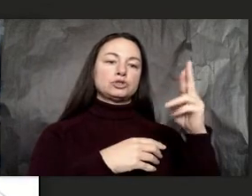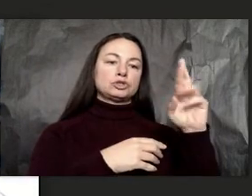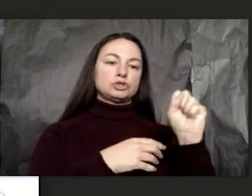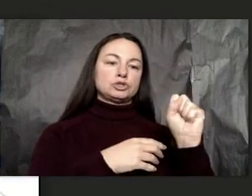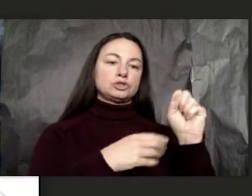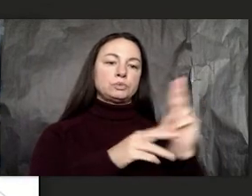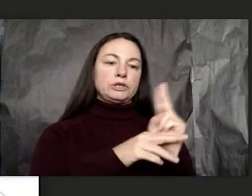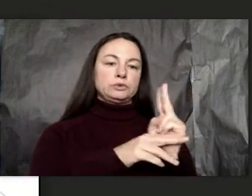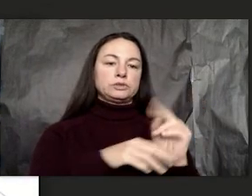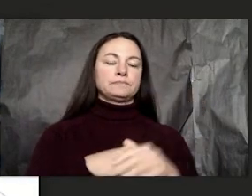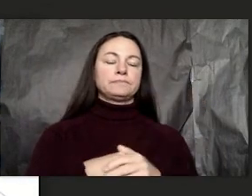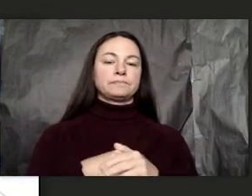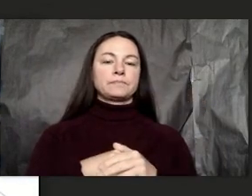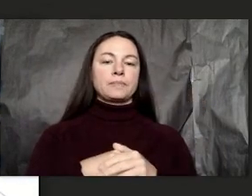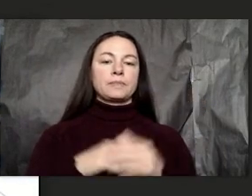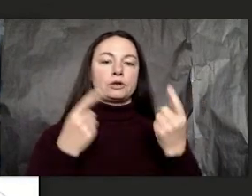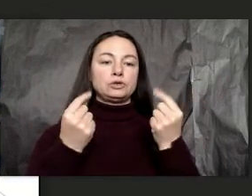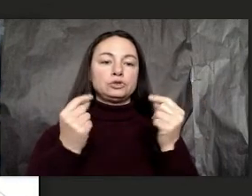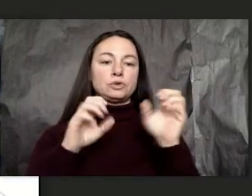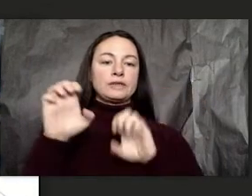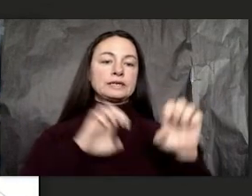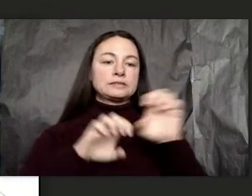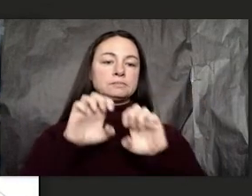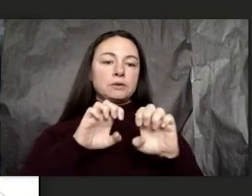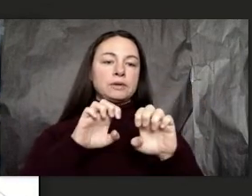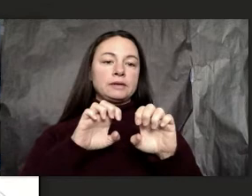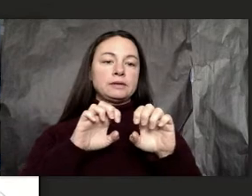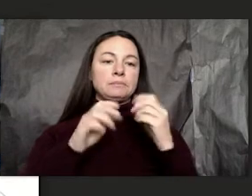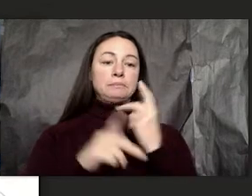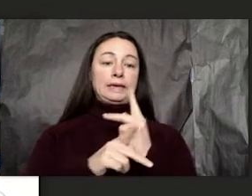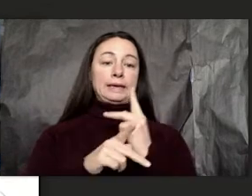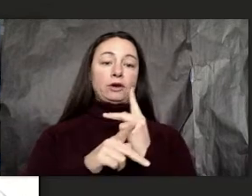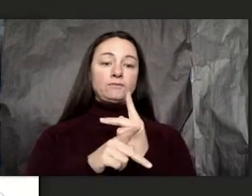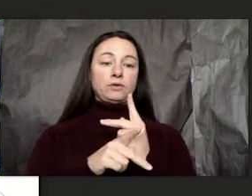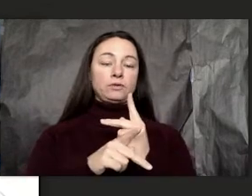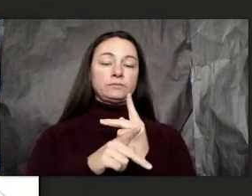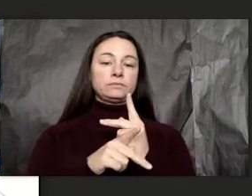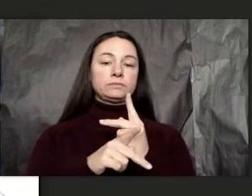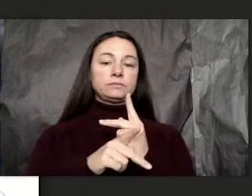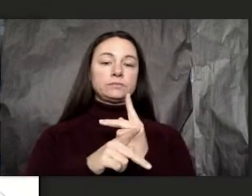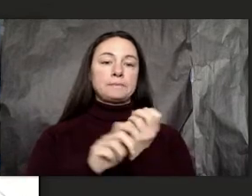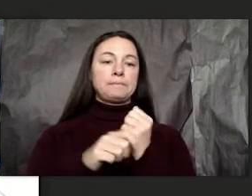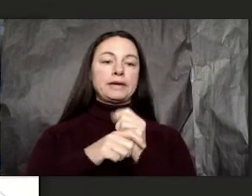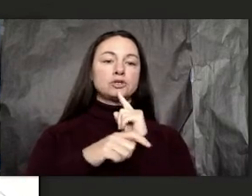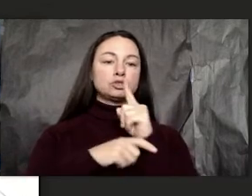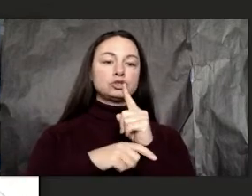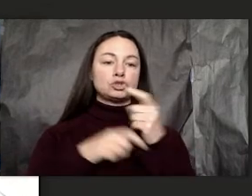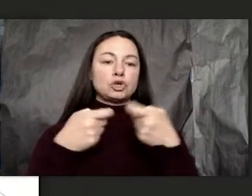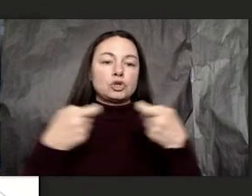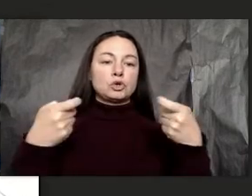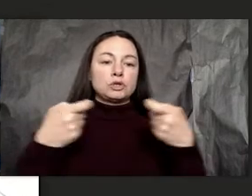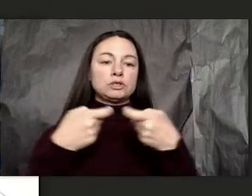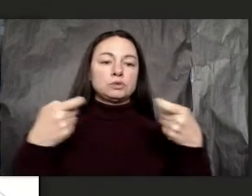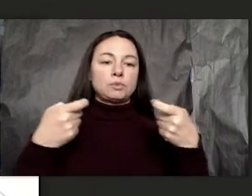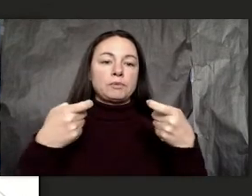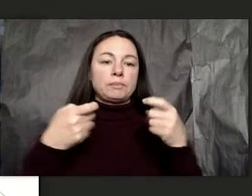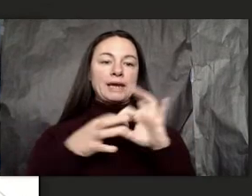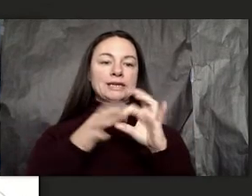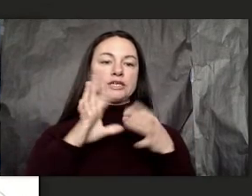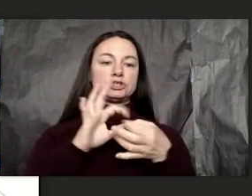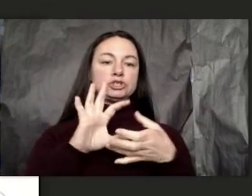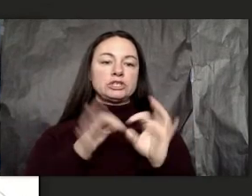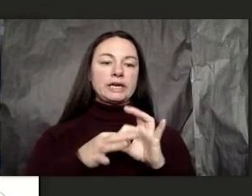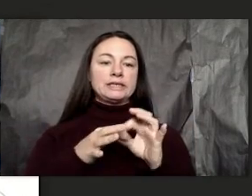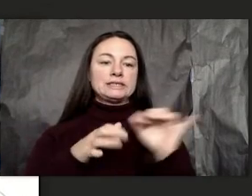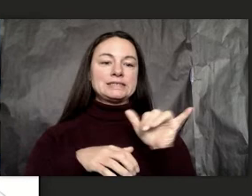As you're doing this experiment, there's a couple things you want to be careful about. We want to make sure that we keep the rubber band chain the same length each time